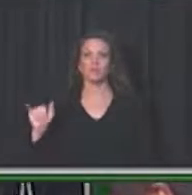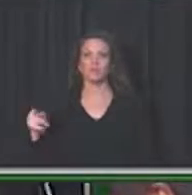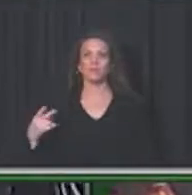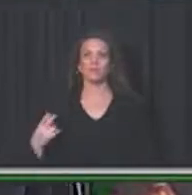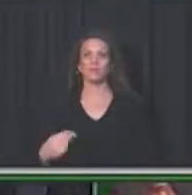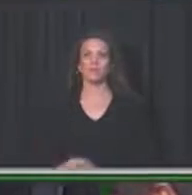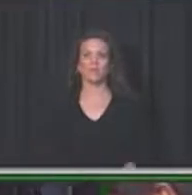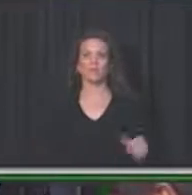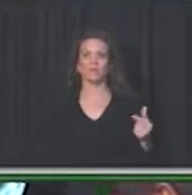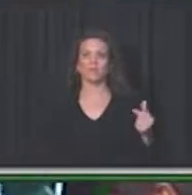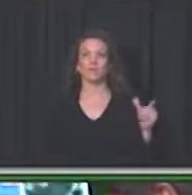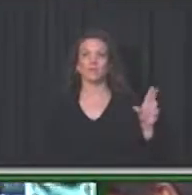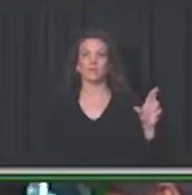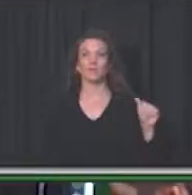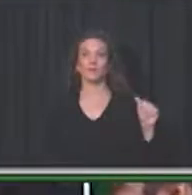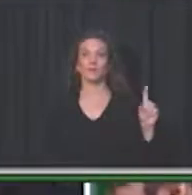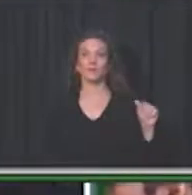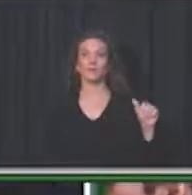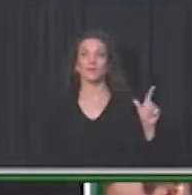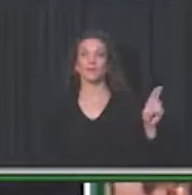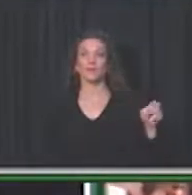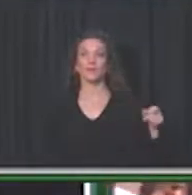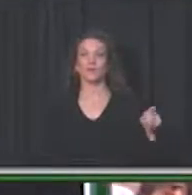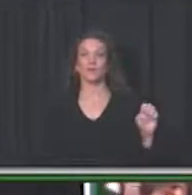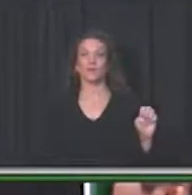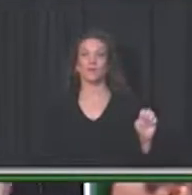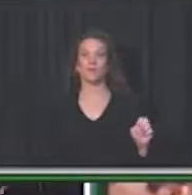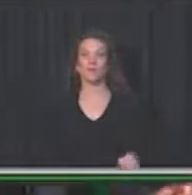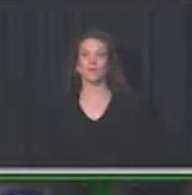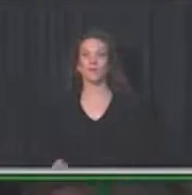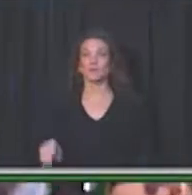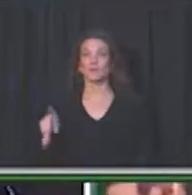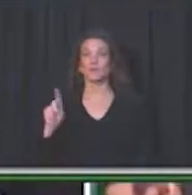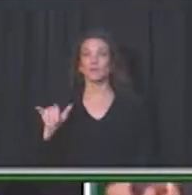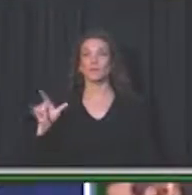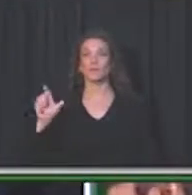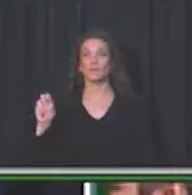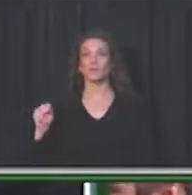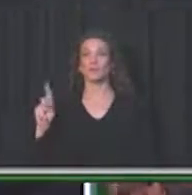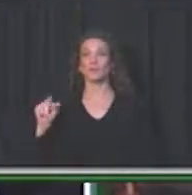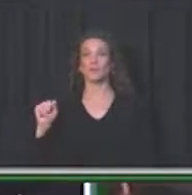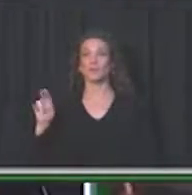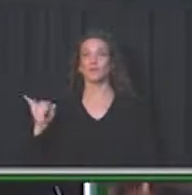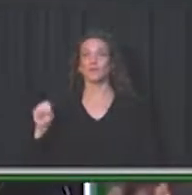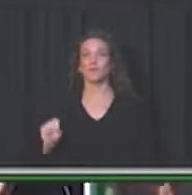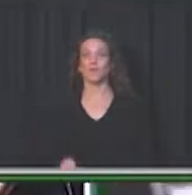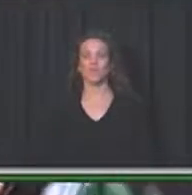Guadalupe Medina Huerta. Dylan Tate Davis.